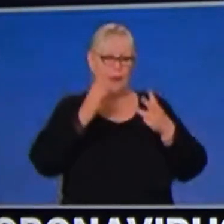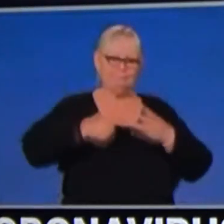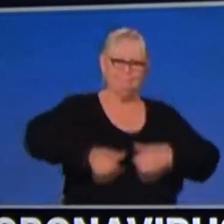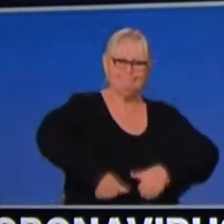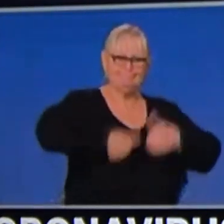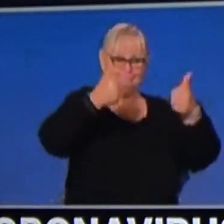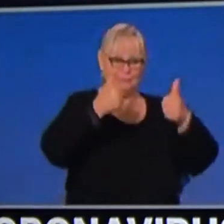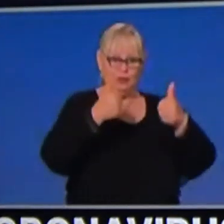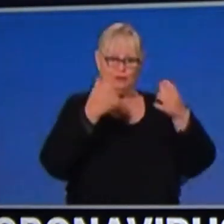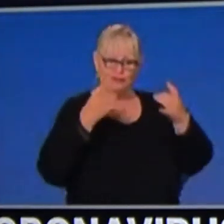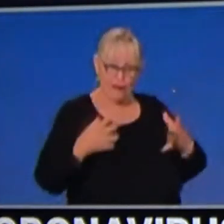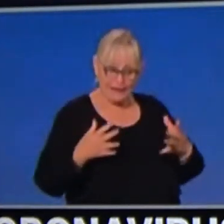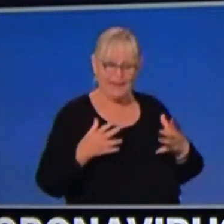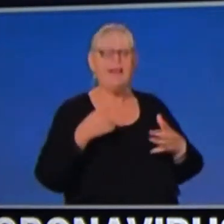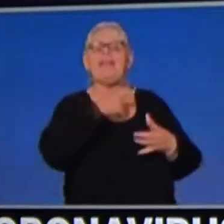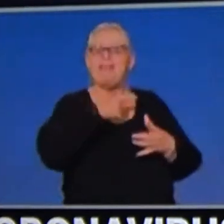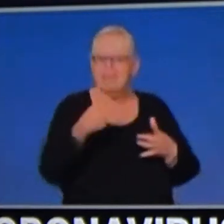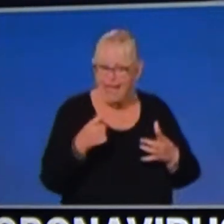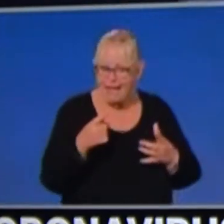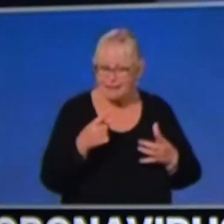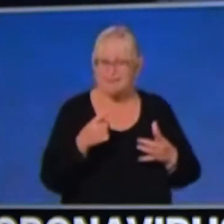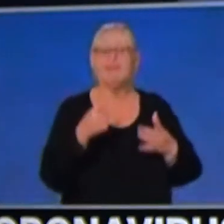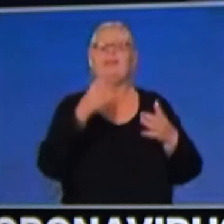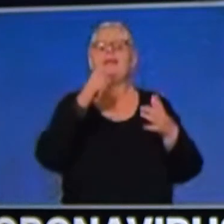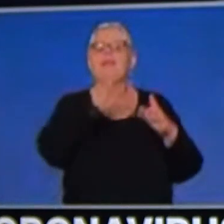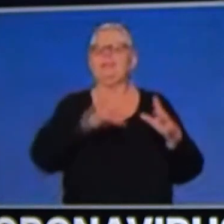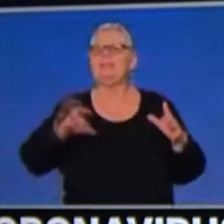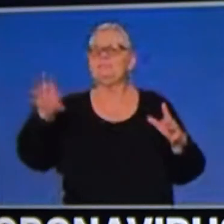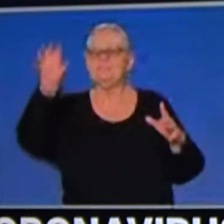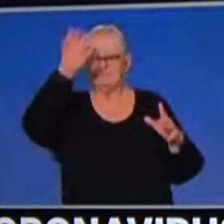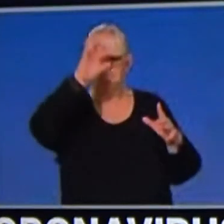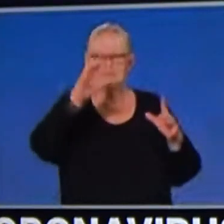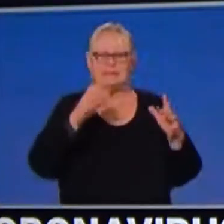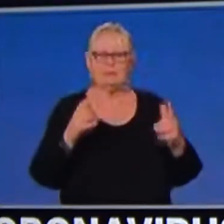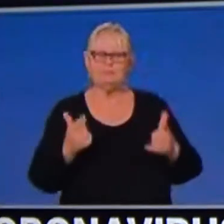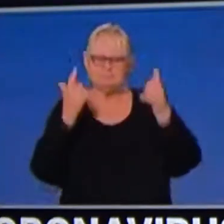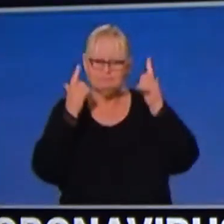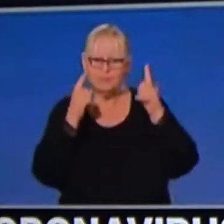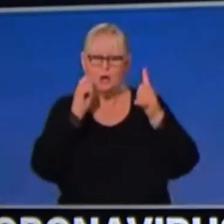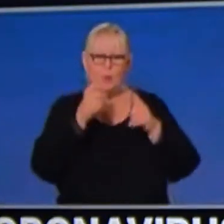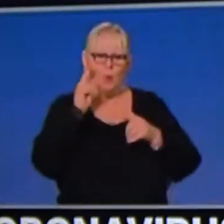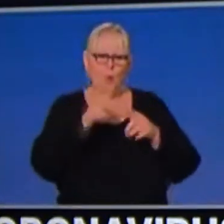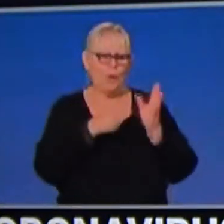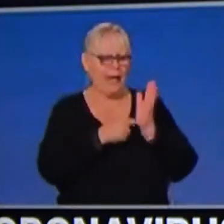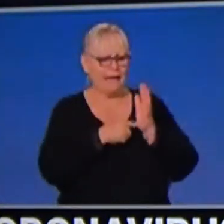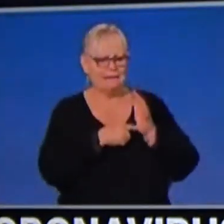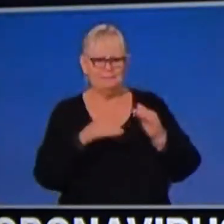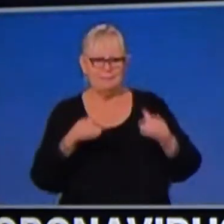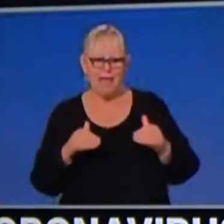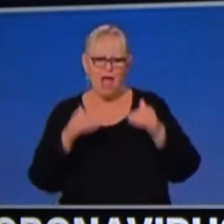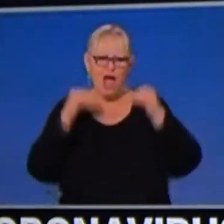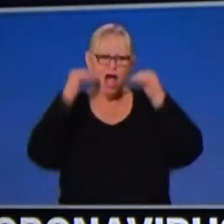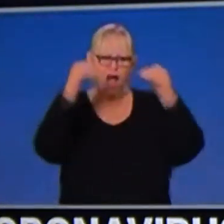what the states and territories and ourselves are working on are what you'd call high-value, low-risk economic